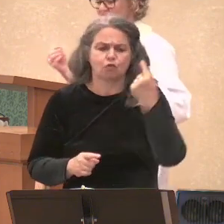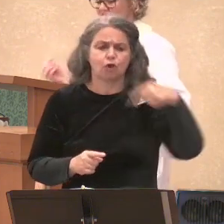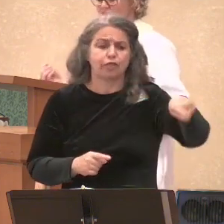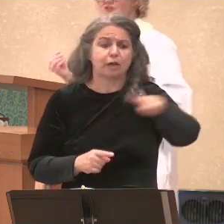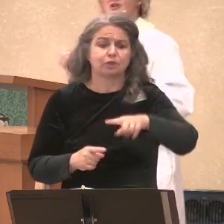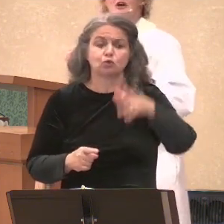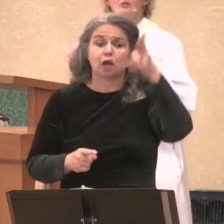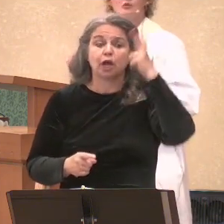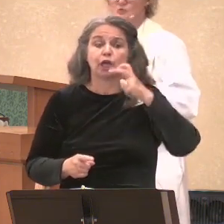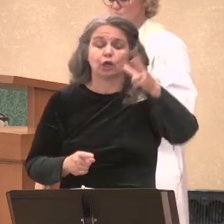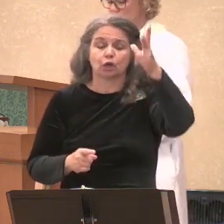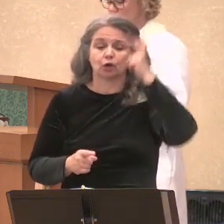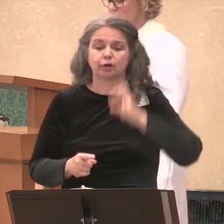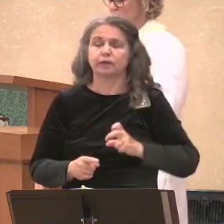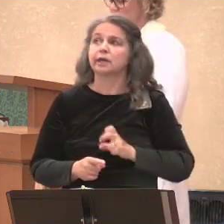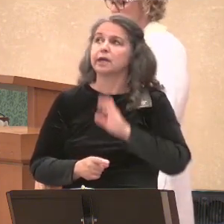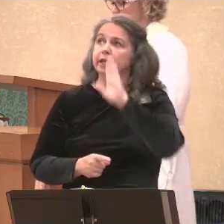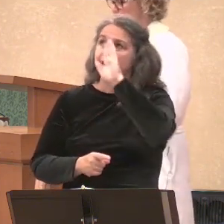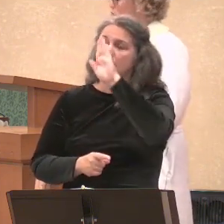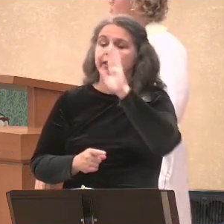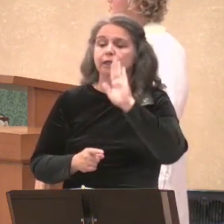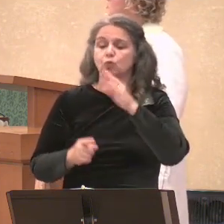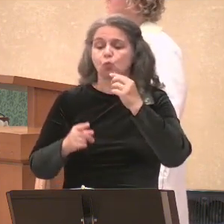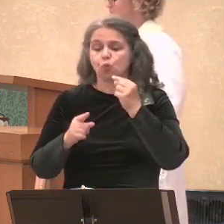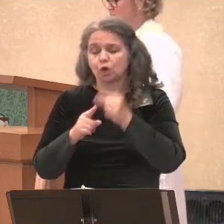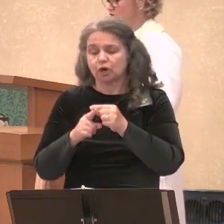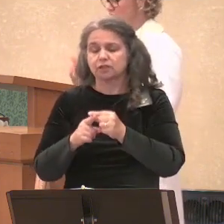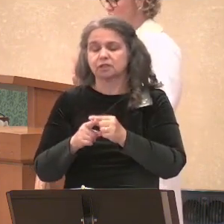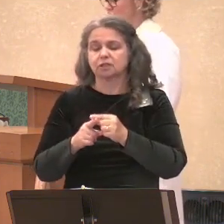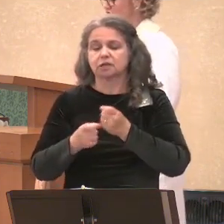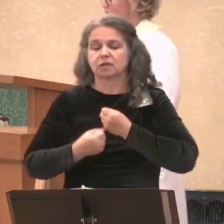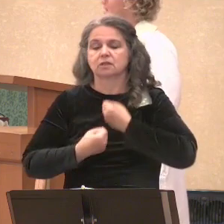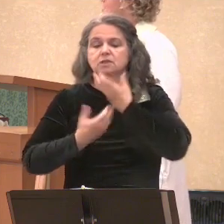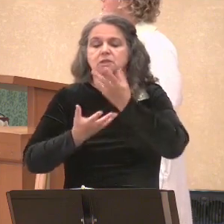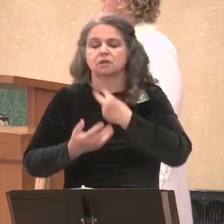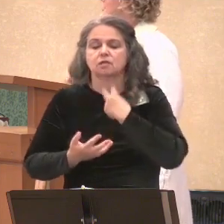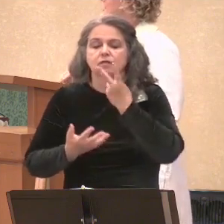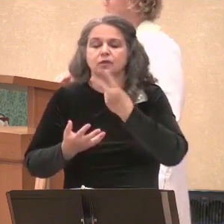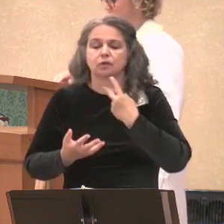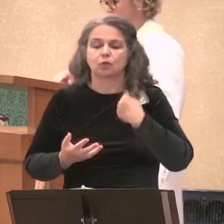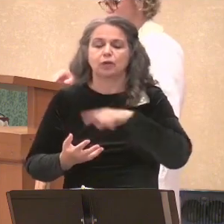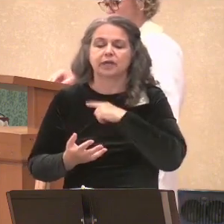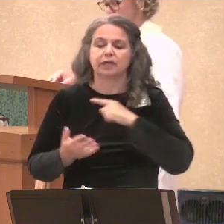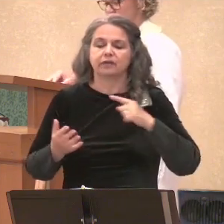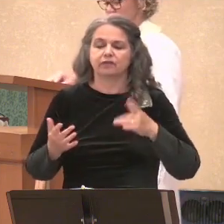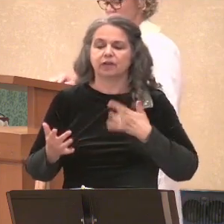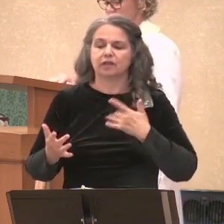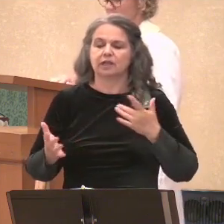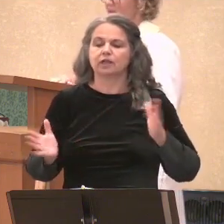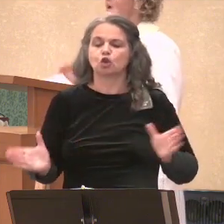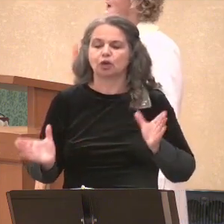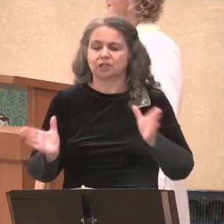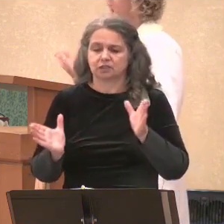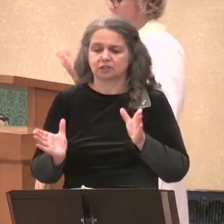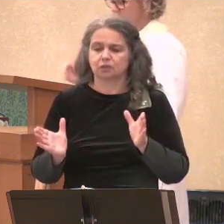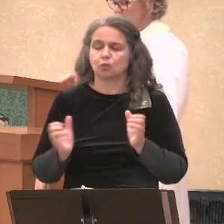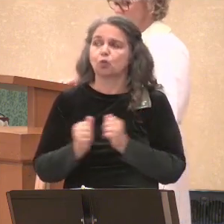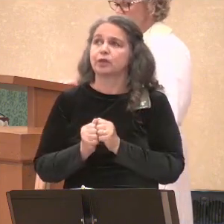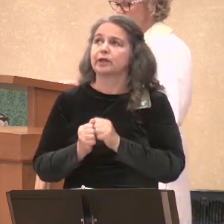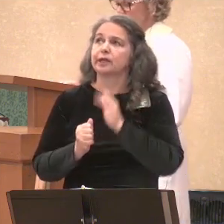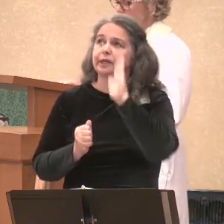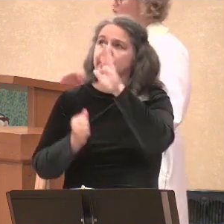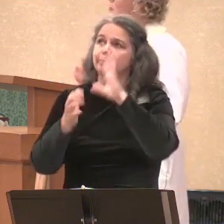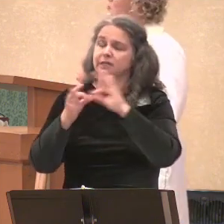us to hear those words so that we could be encouraged by hearing those words. And